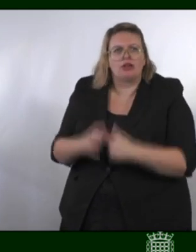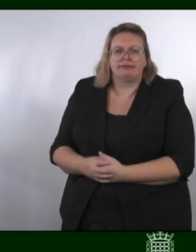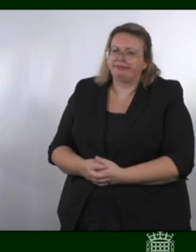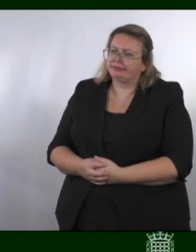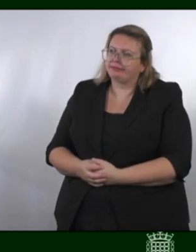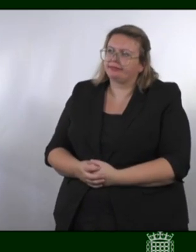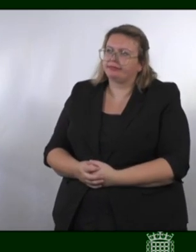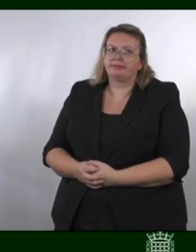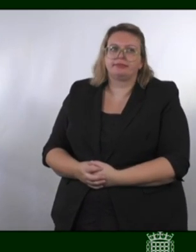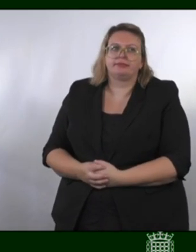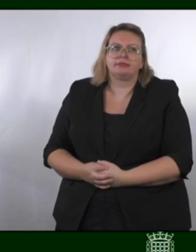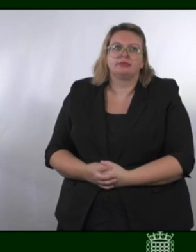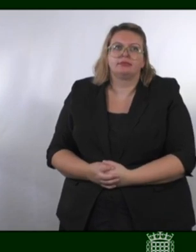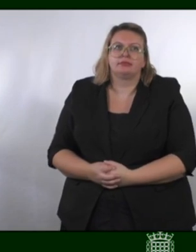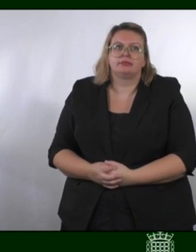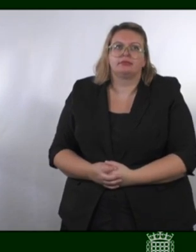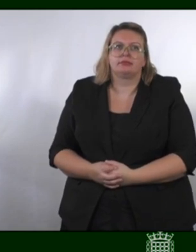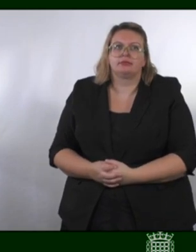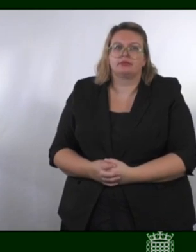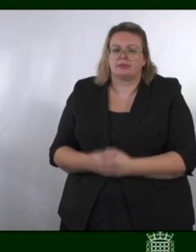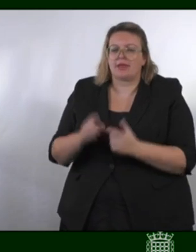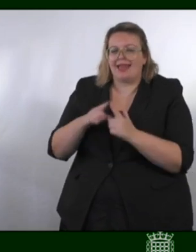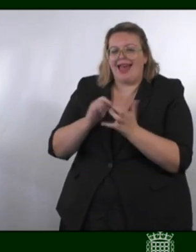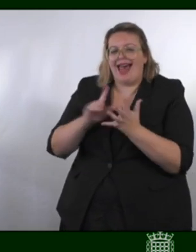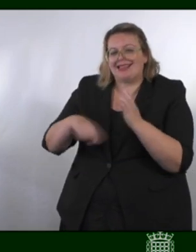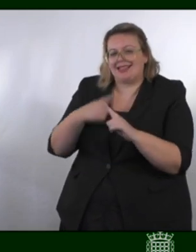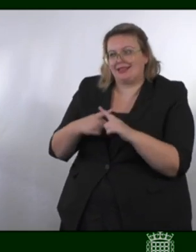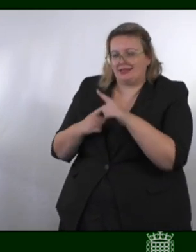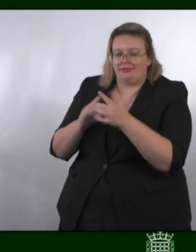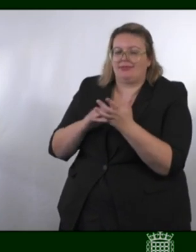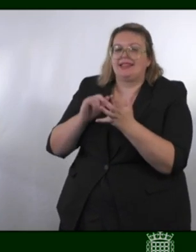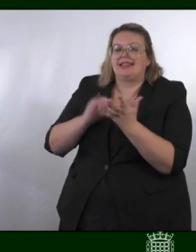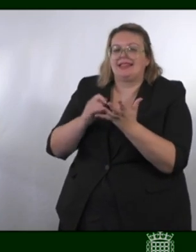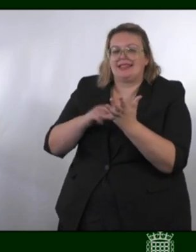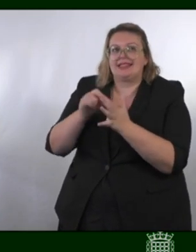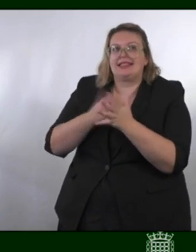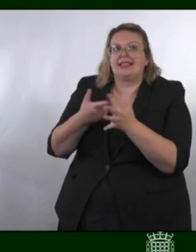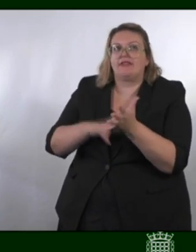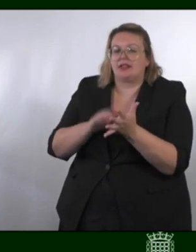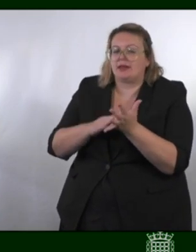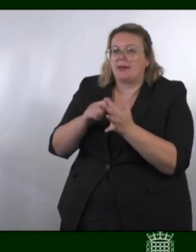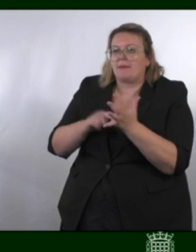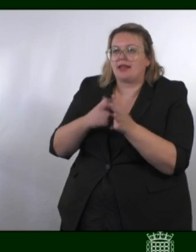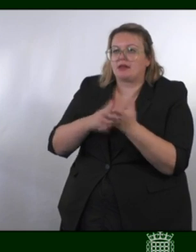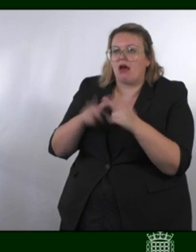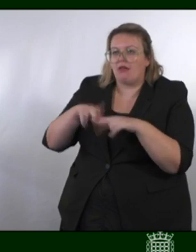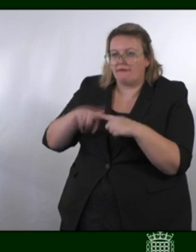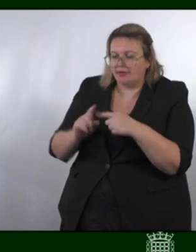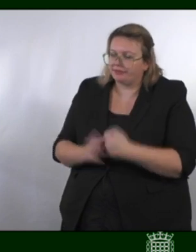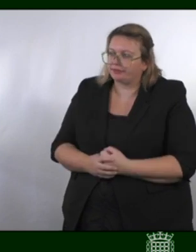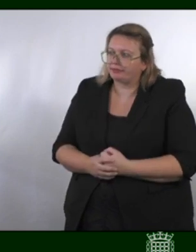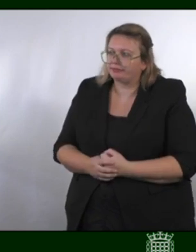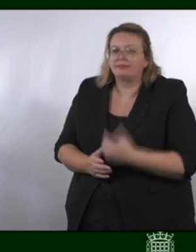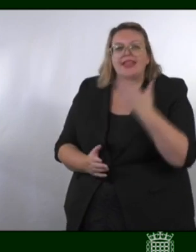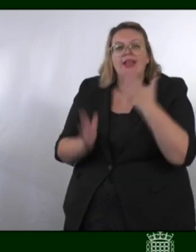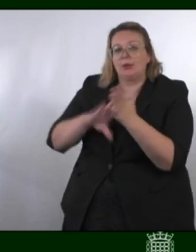We're heading to Essex with Stephen Metcalfe. Stephen Metcalfe. Thank you, Mr. Speaker. As my right honourable friend will know, part of